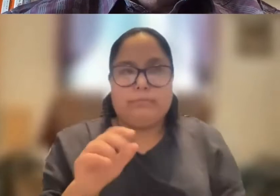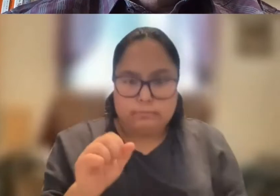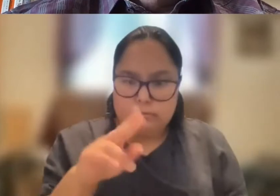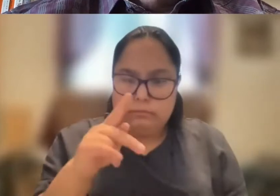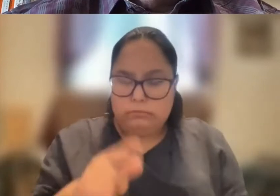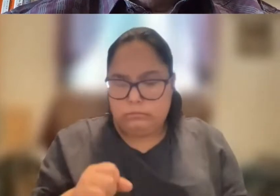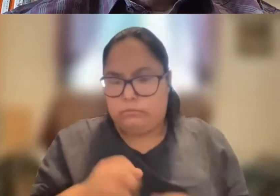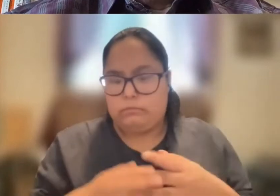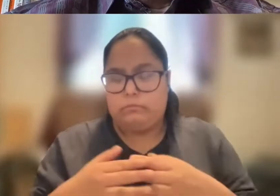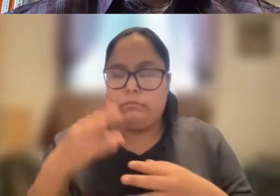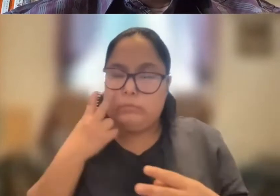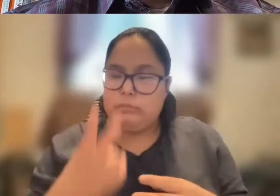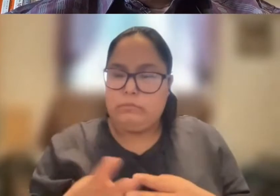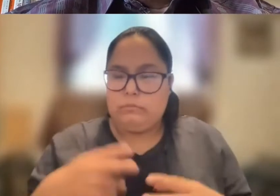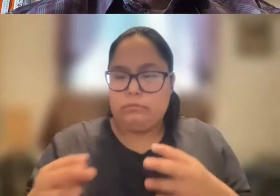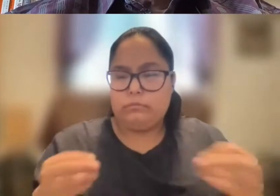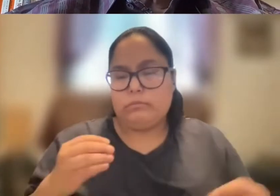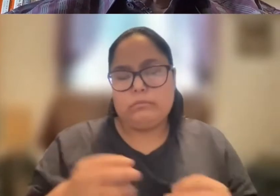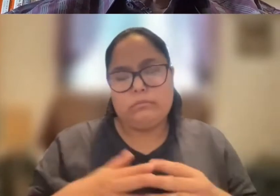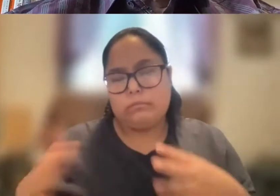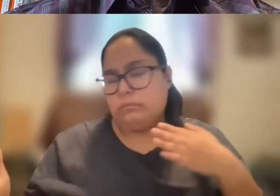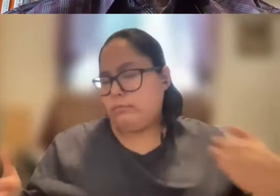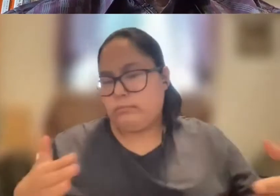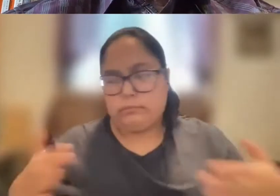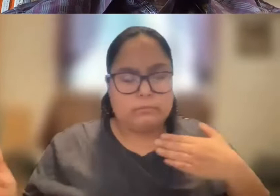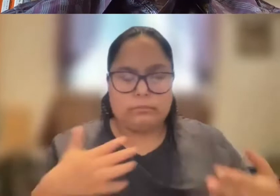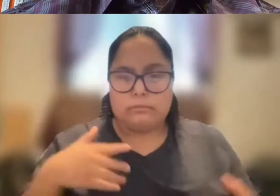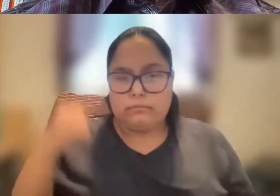on how we identify those yardsticks.